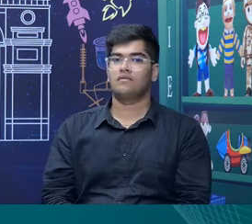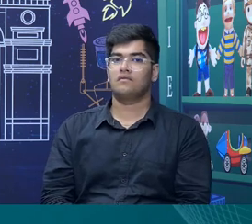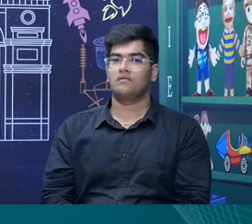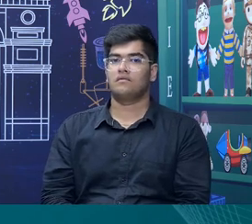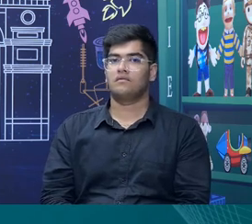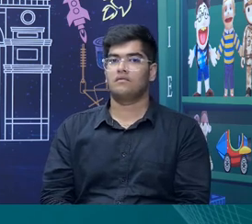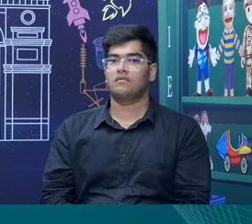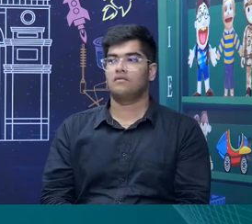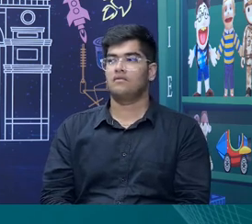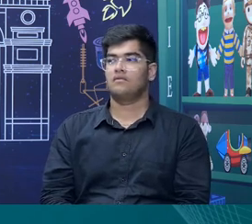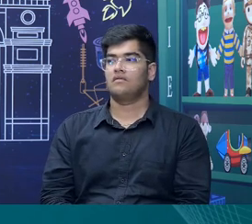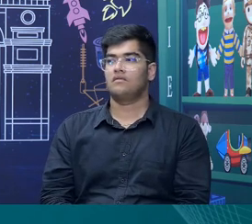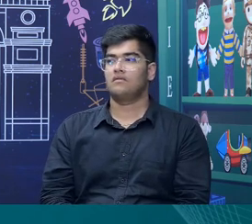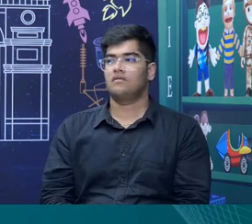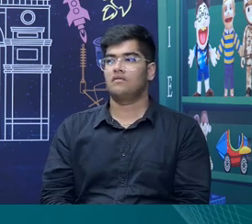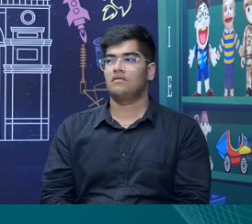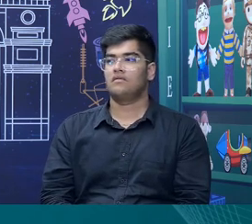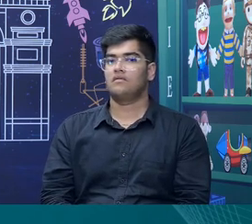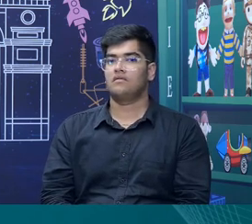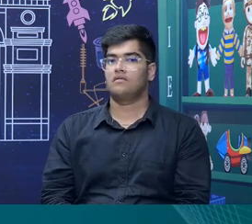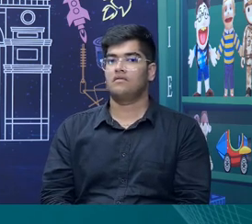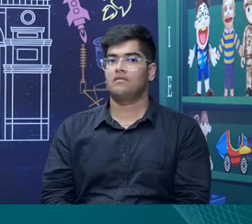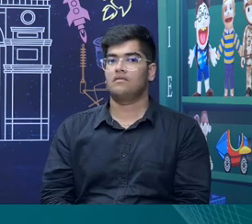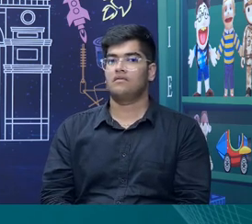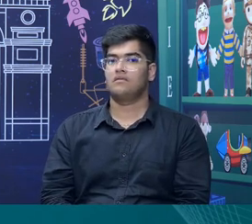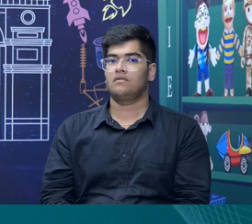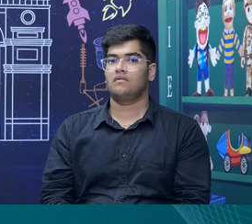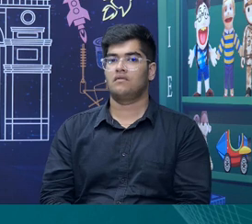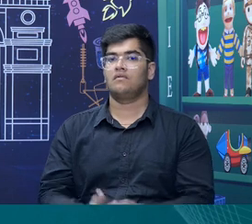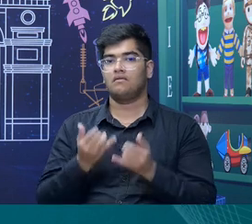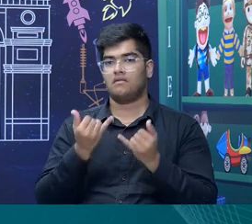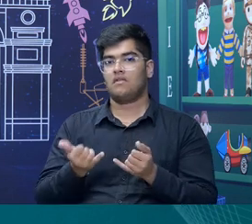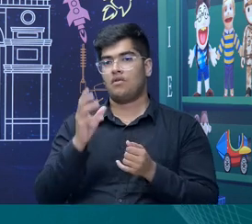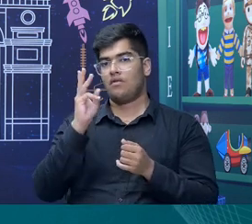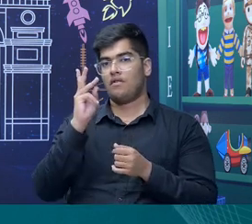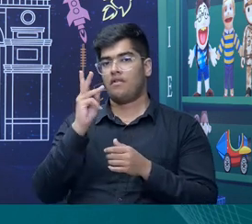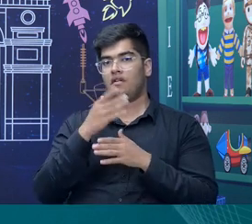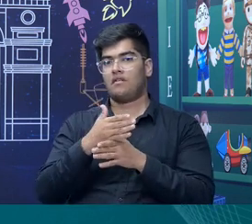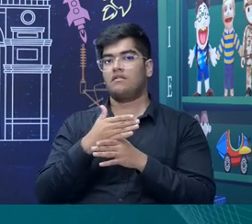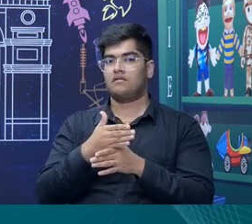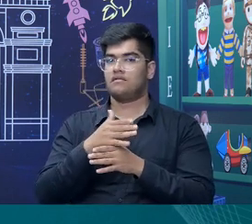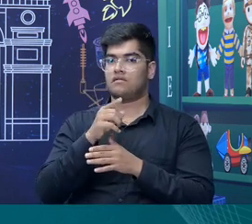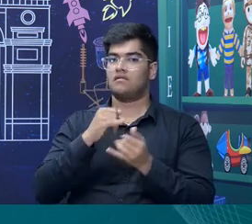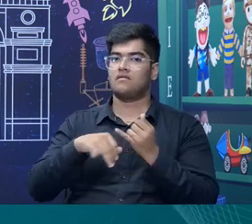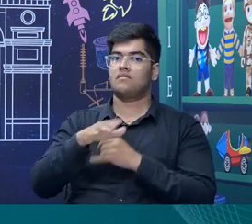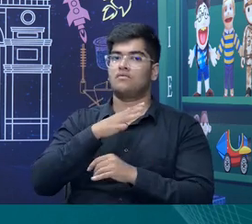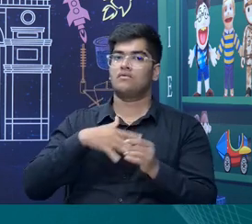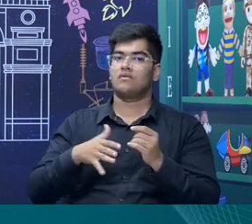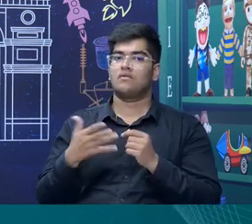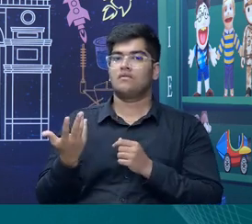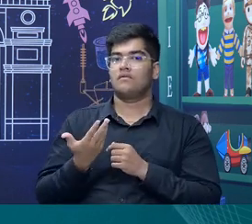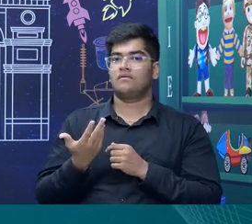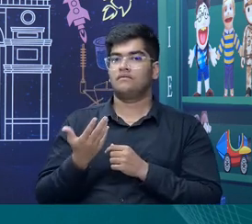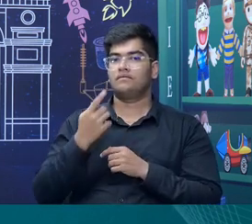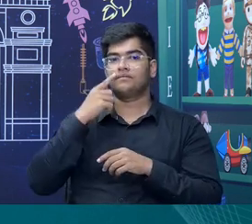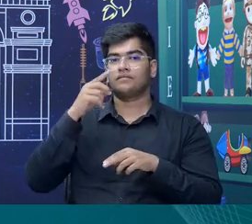please Mom then our third case maybe it may be possible in this situation we are simply given the